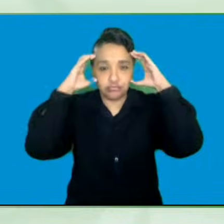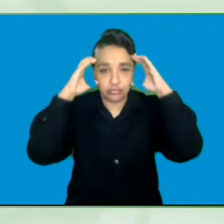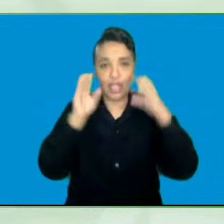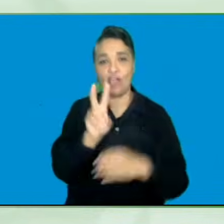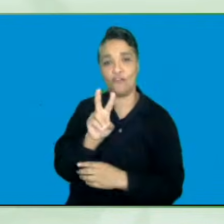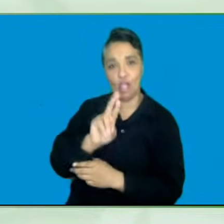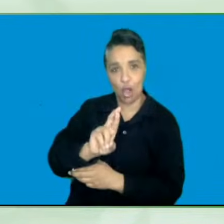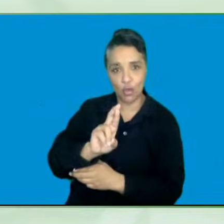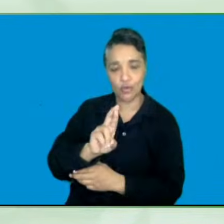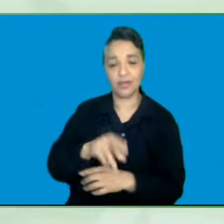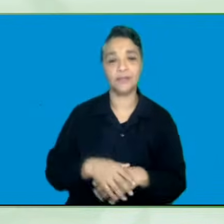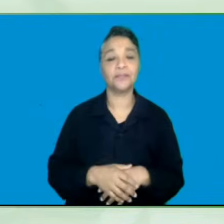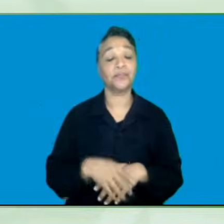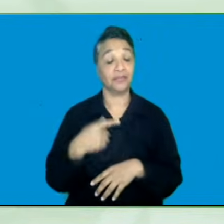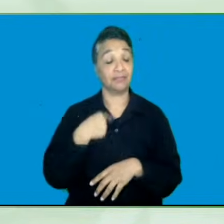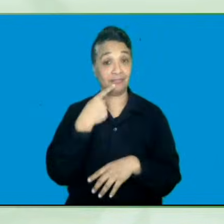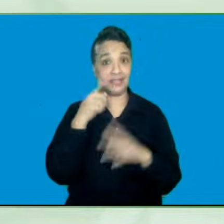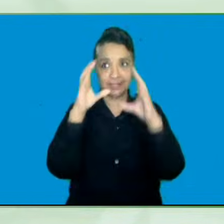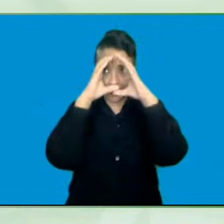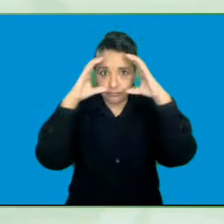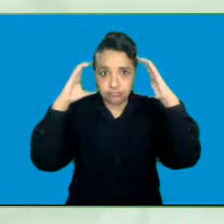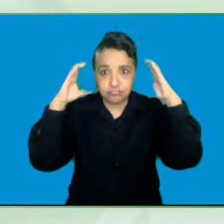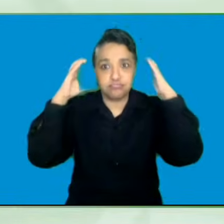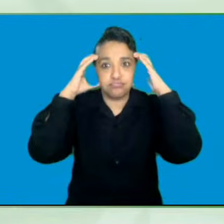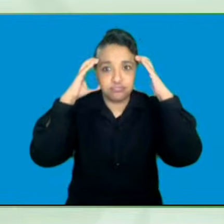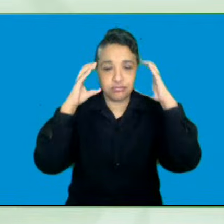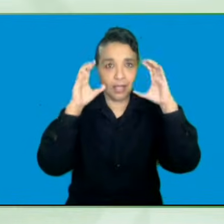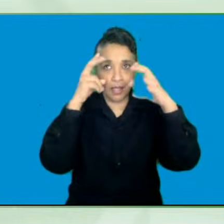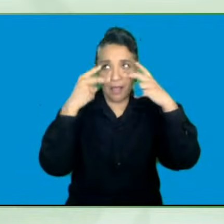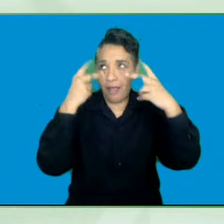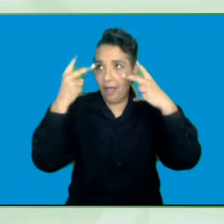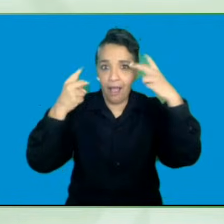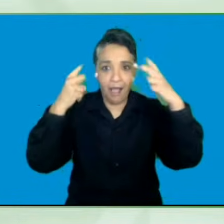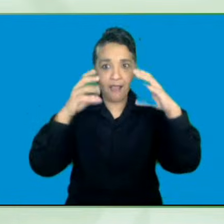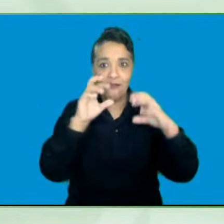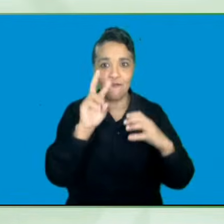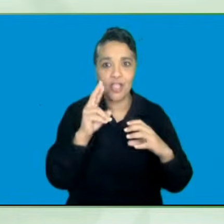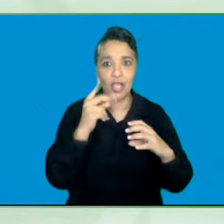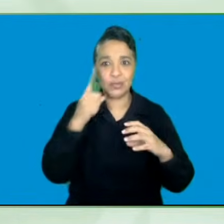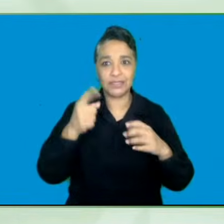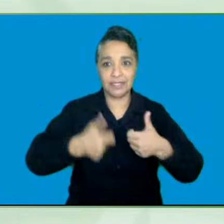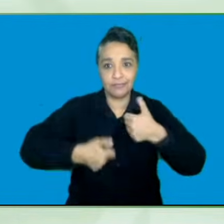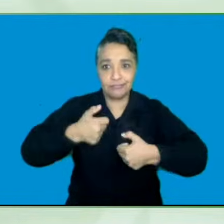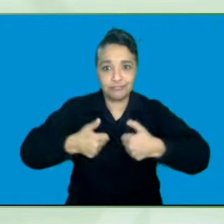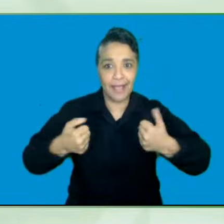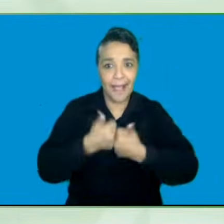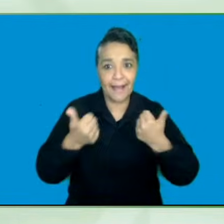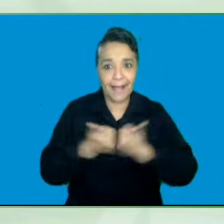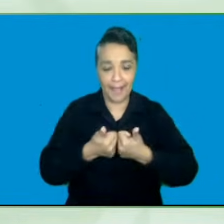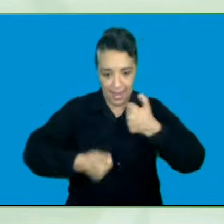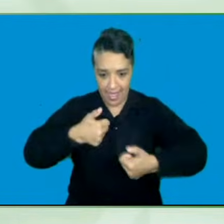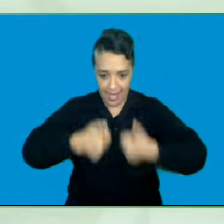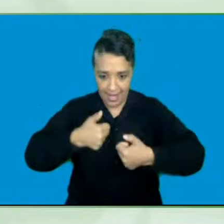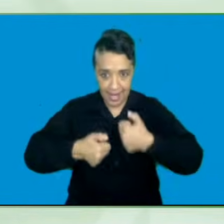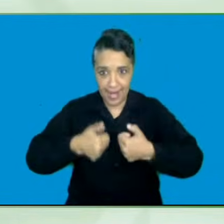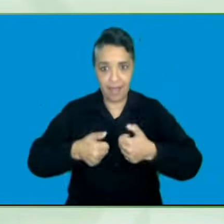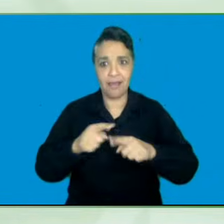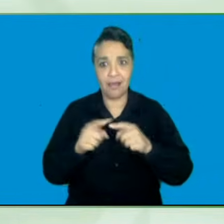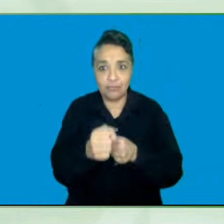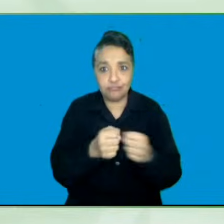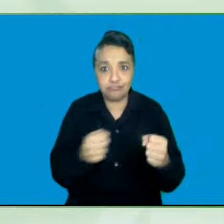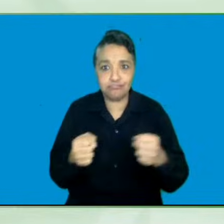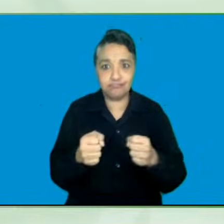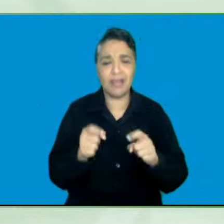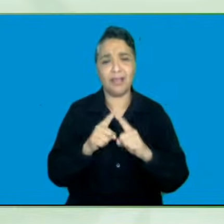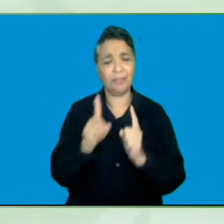if I mention virtual reality, we're probably first thinking of video games, but actually there are really, really practical applications